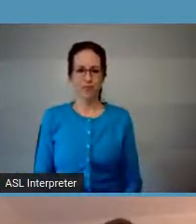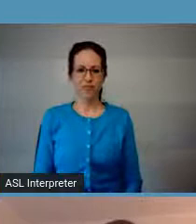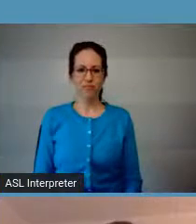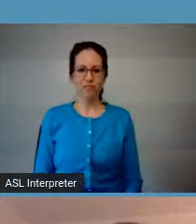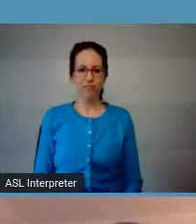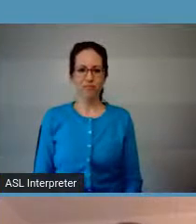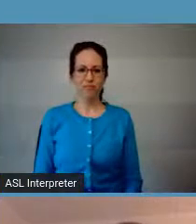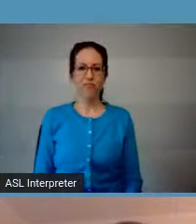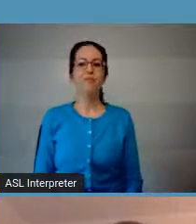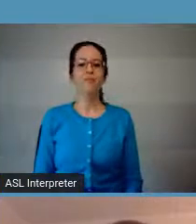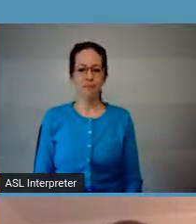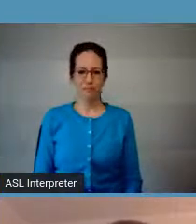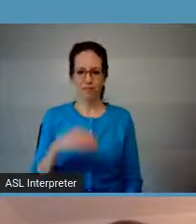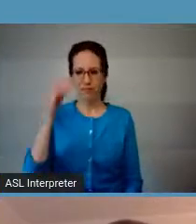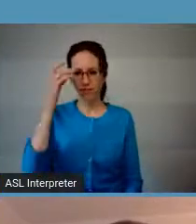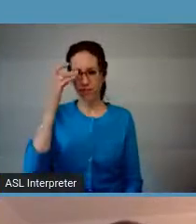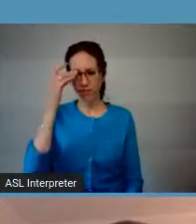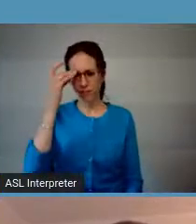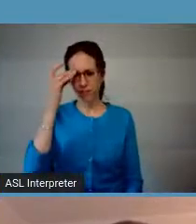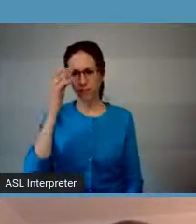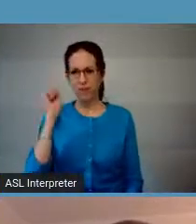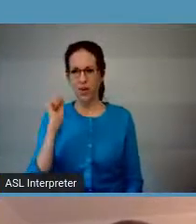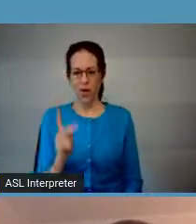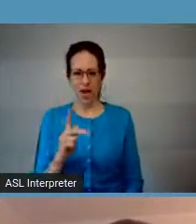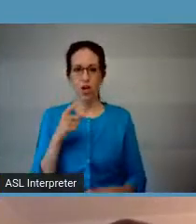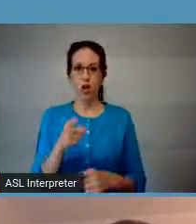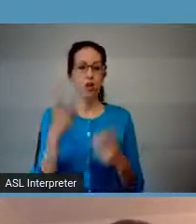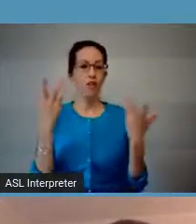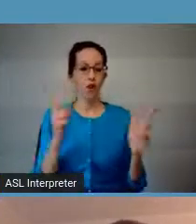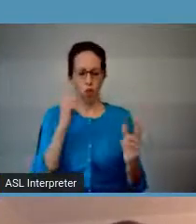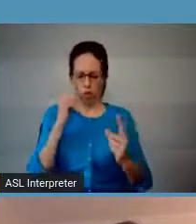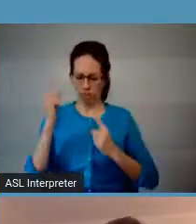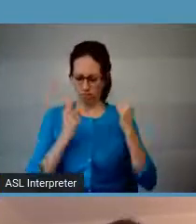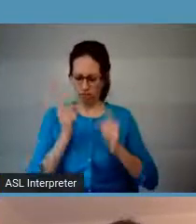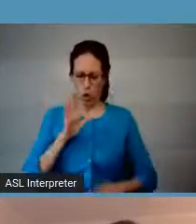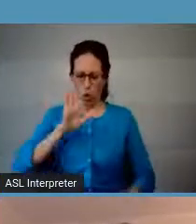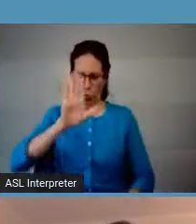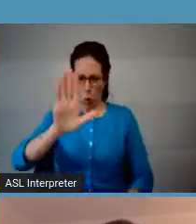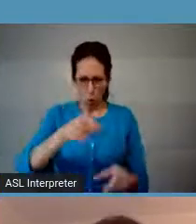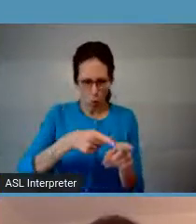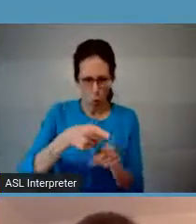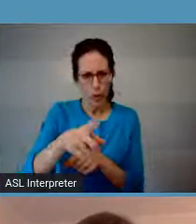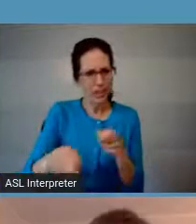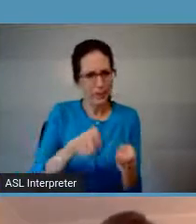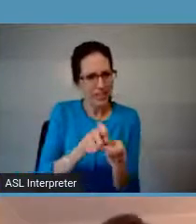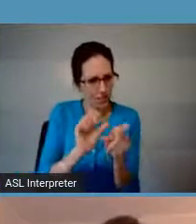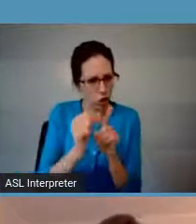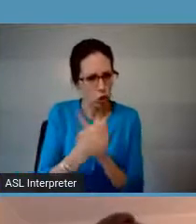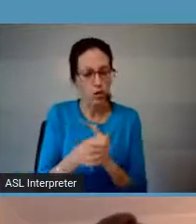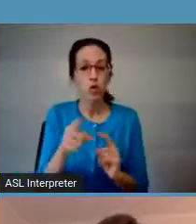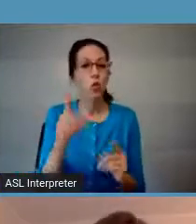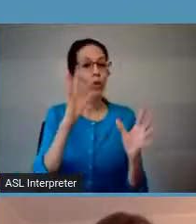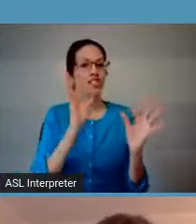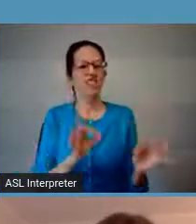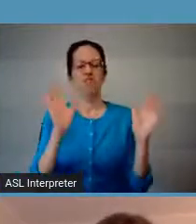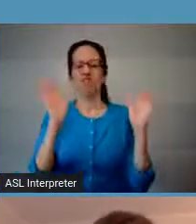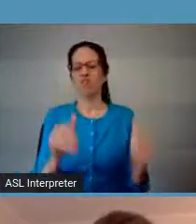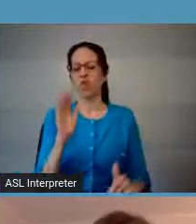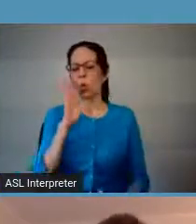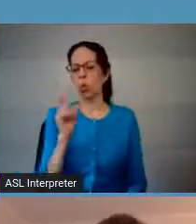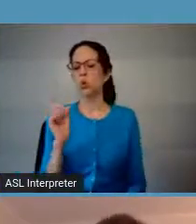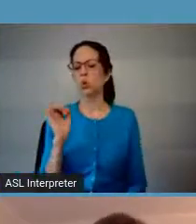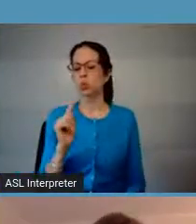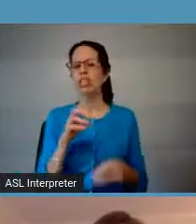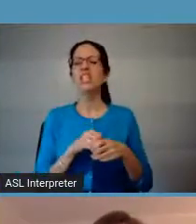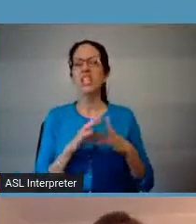Okay, so you've thought through all of your particular circumstances, and what you've decided is you're going to do it. You're going to do it in-house. It's